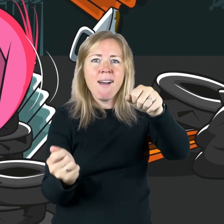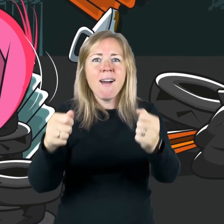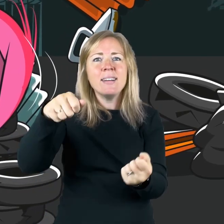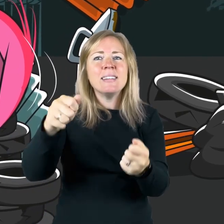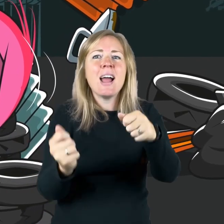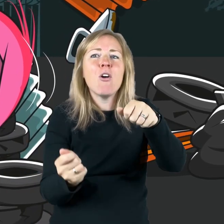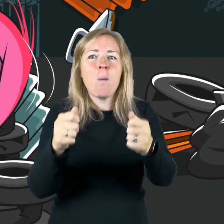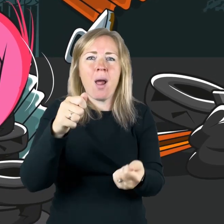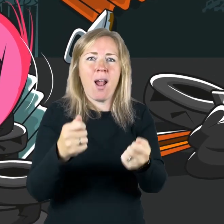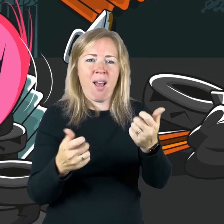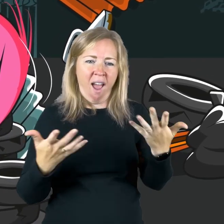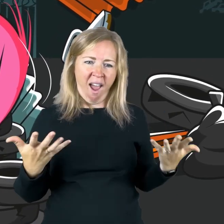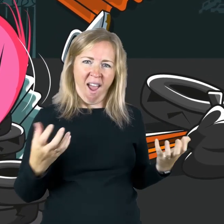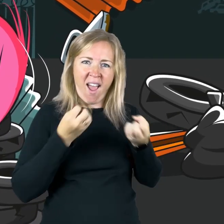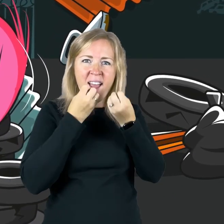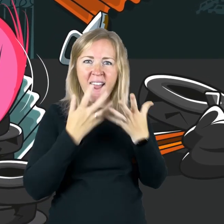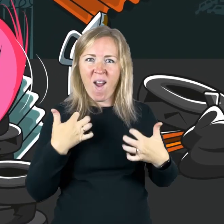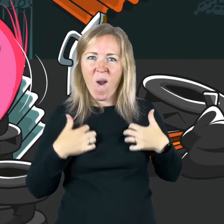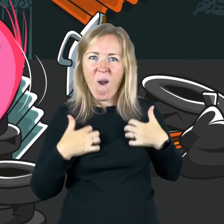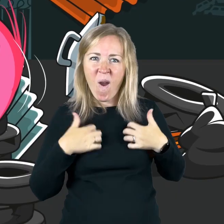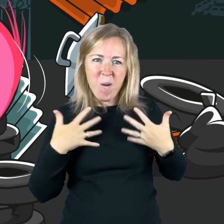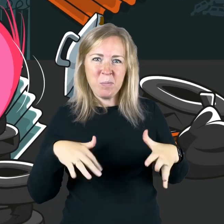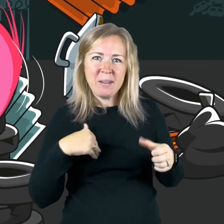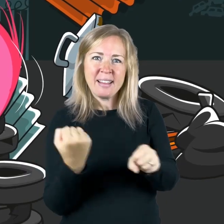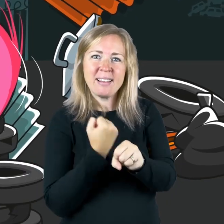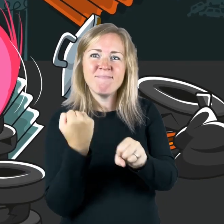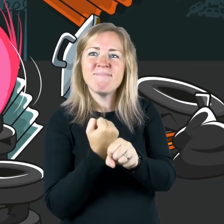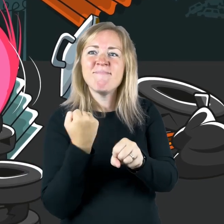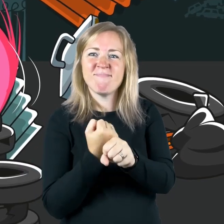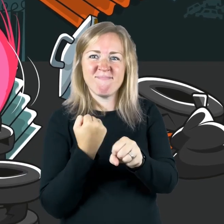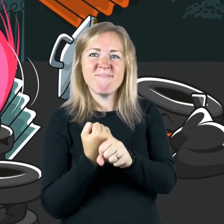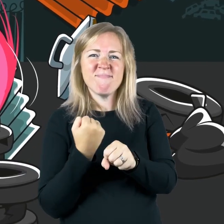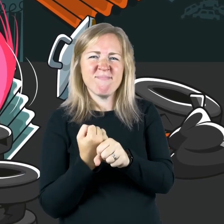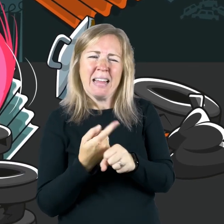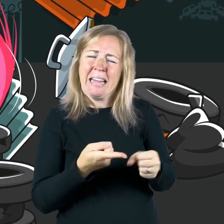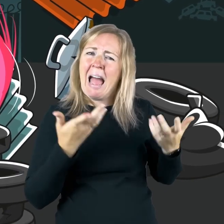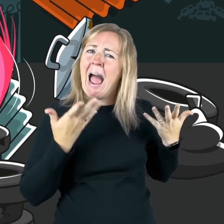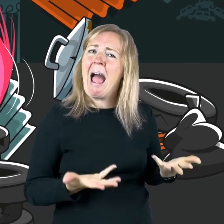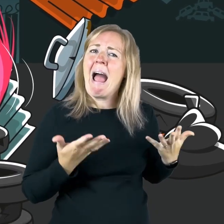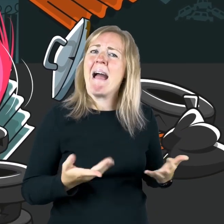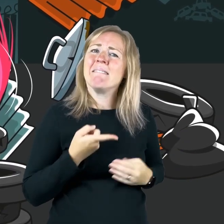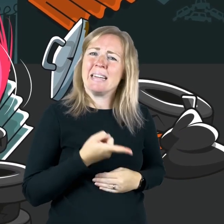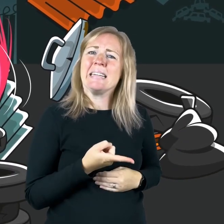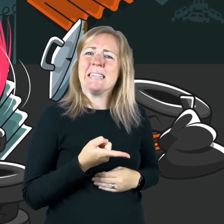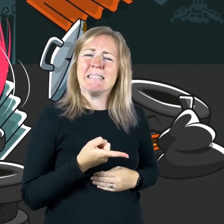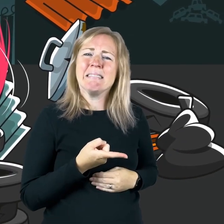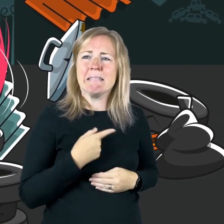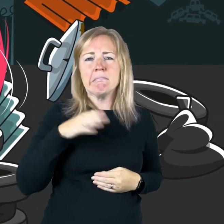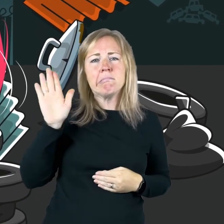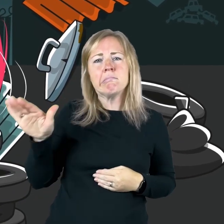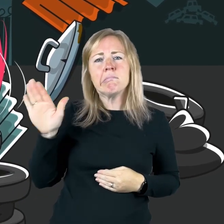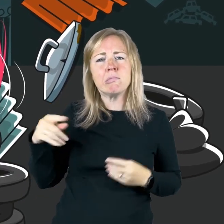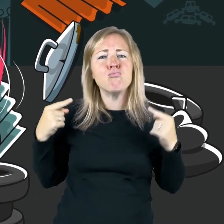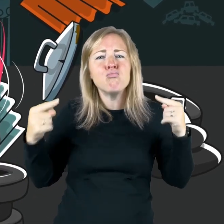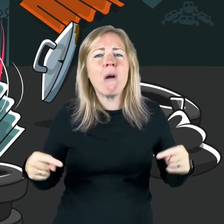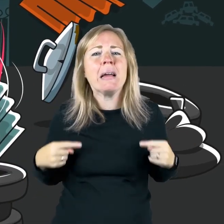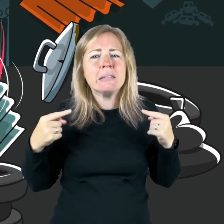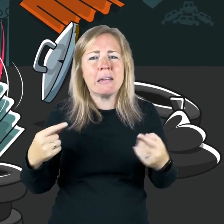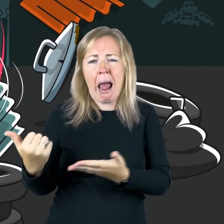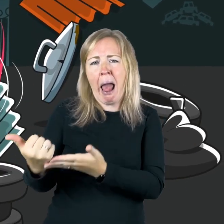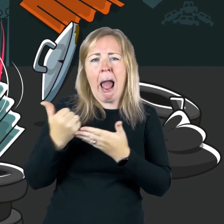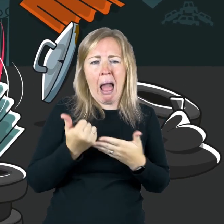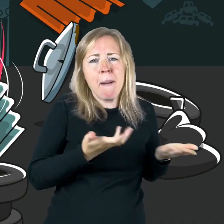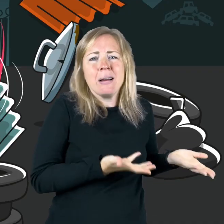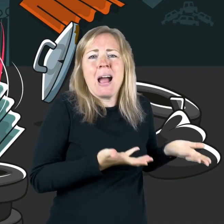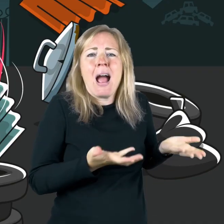wheel. She was thrilled with her creation, but it was so heavy that she had to get Tractor to come